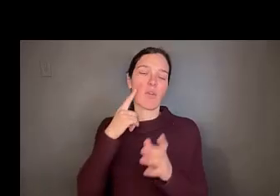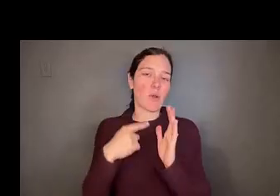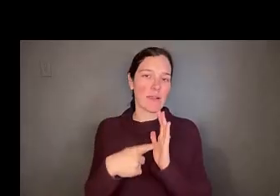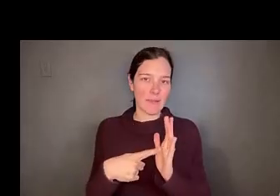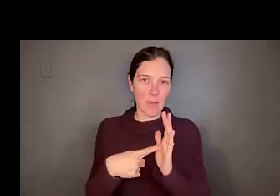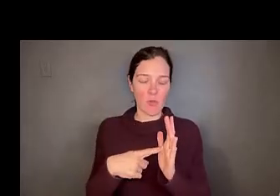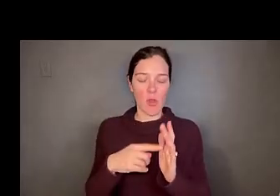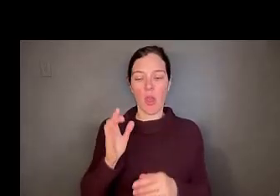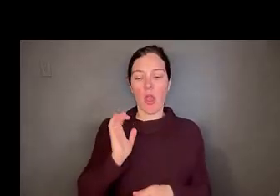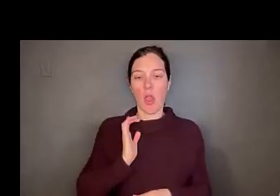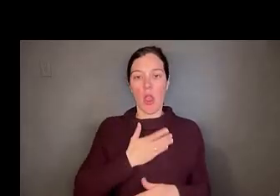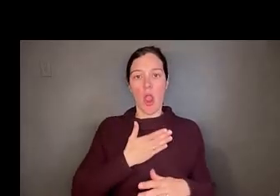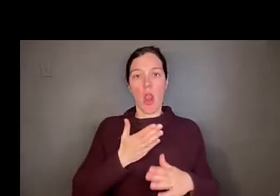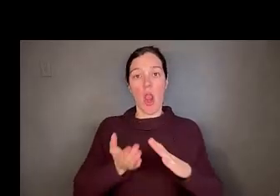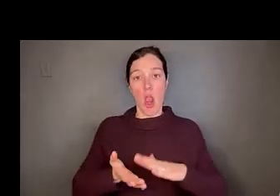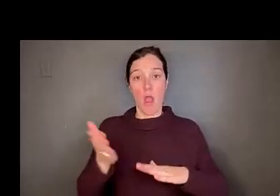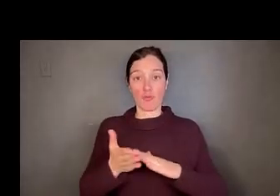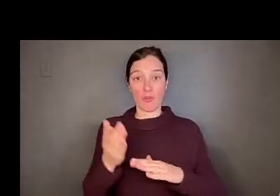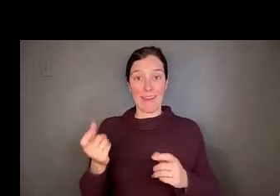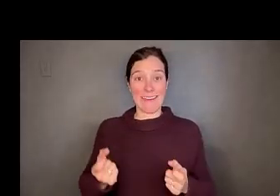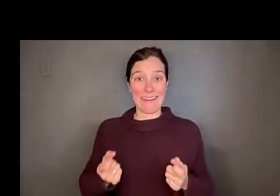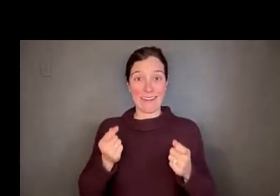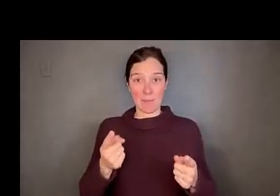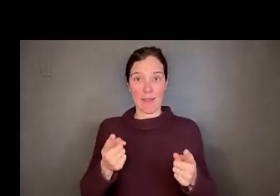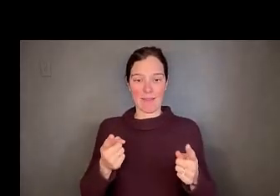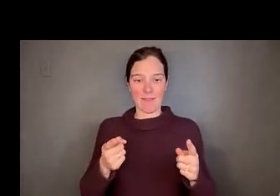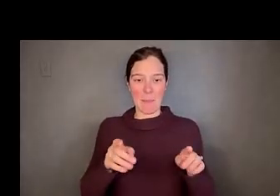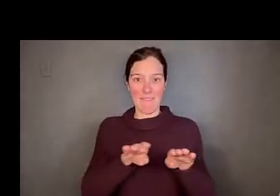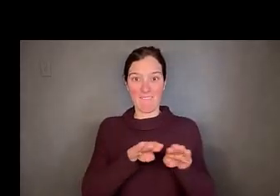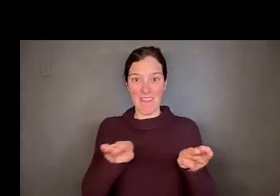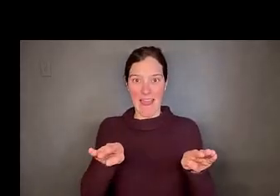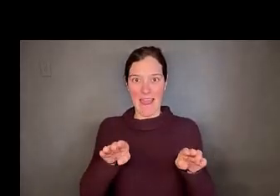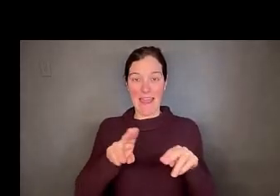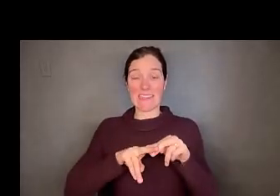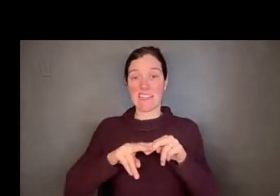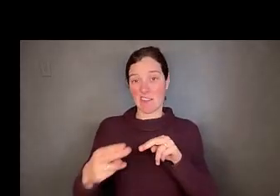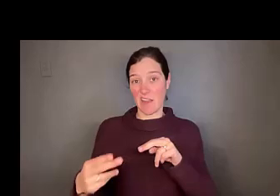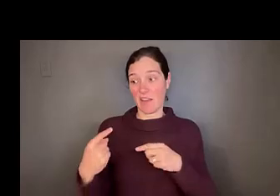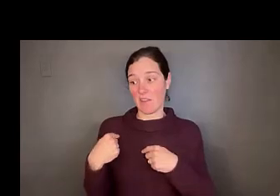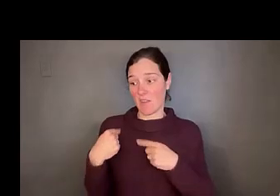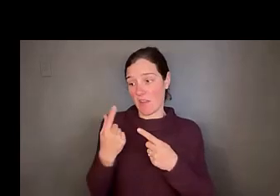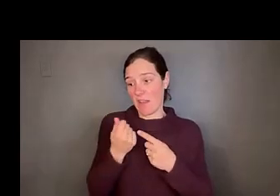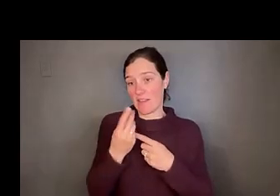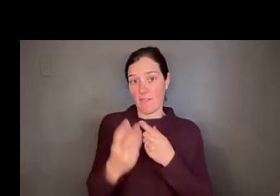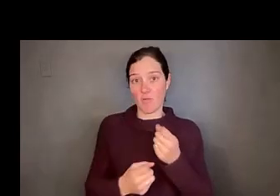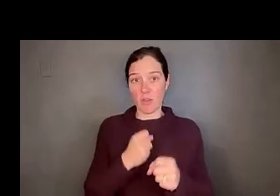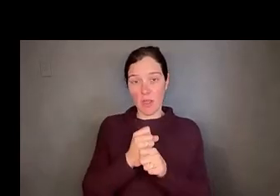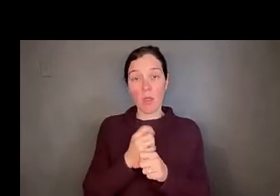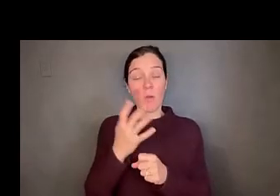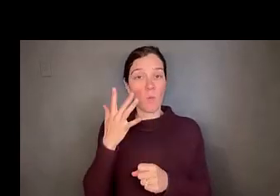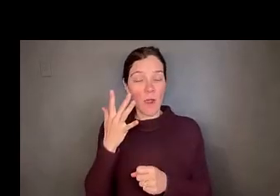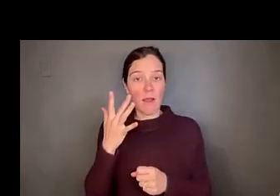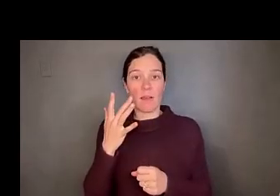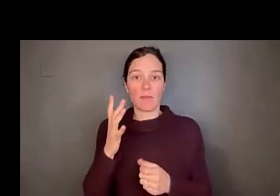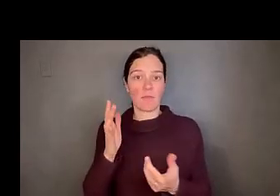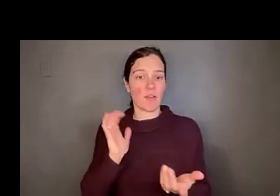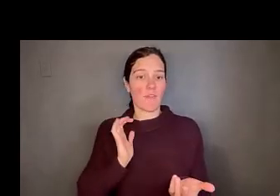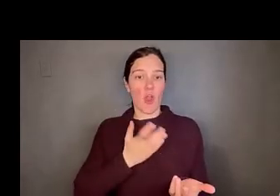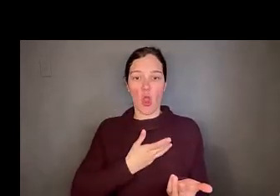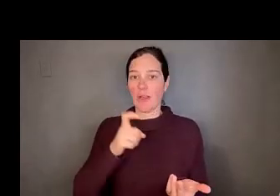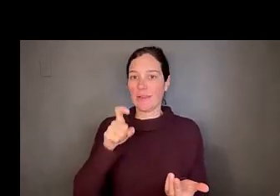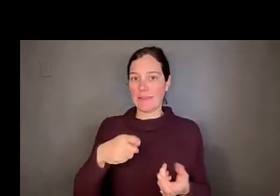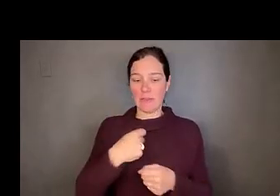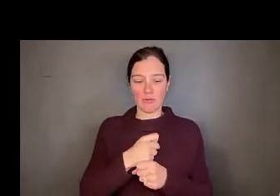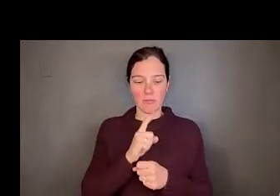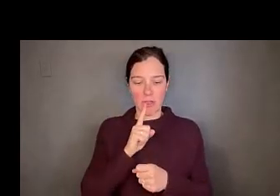example, our operating expenses have been flat and declining over the last couple of years because of just our need to make